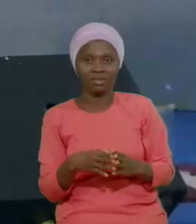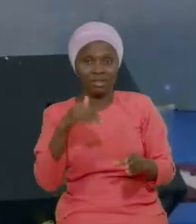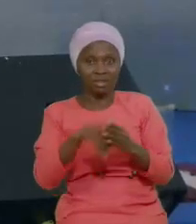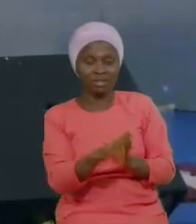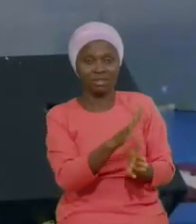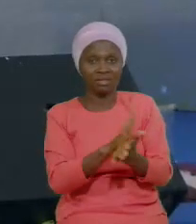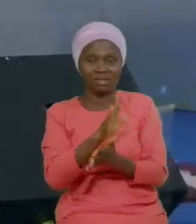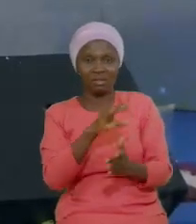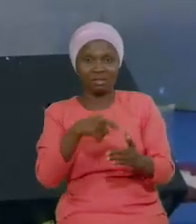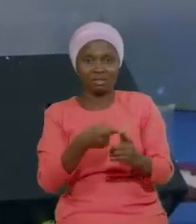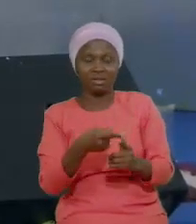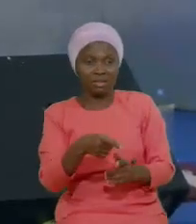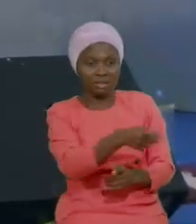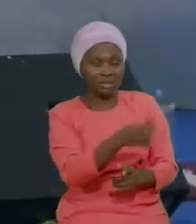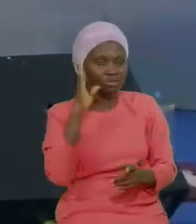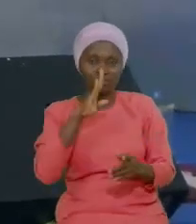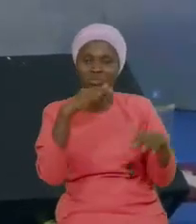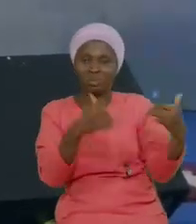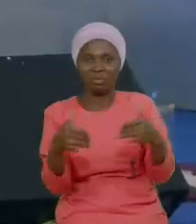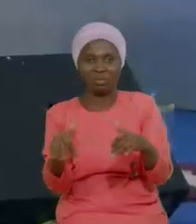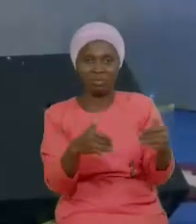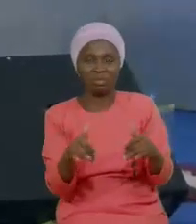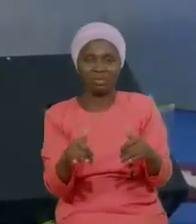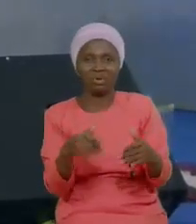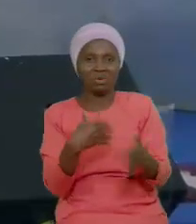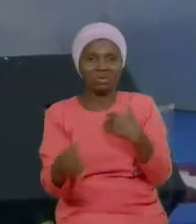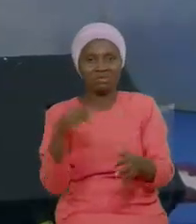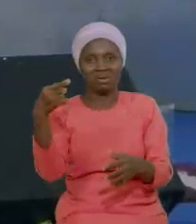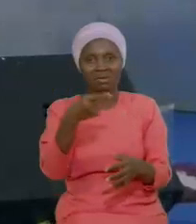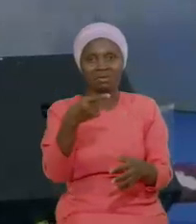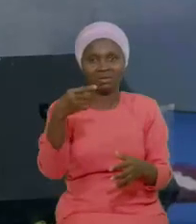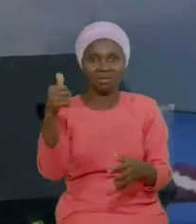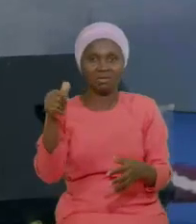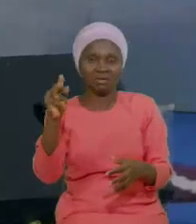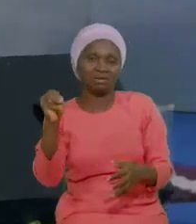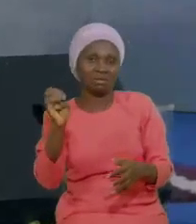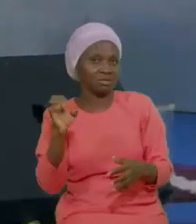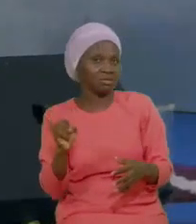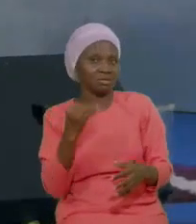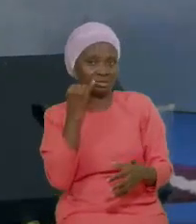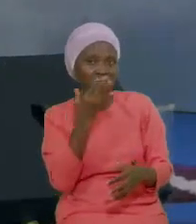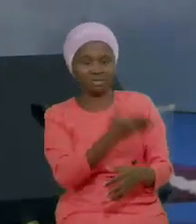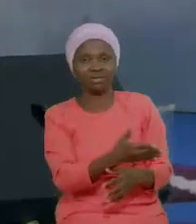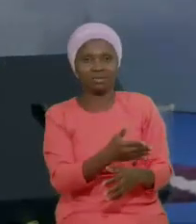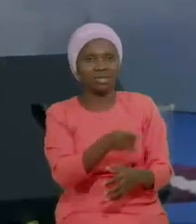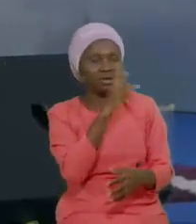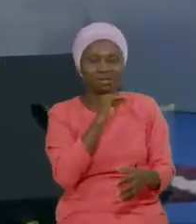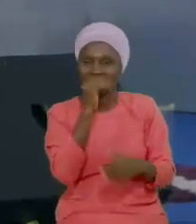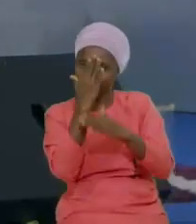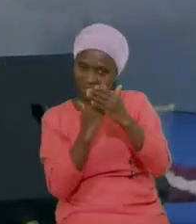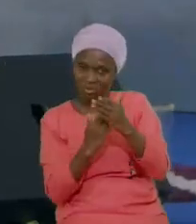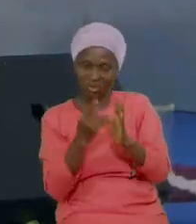are playing whatever game they see there. They are not sober-minded.